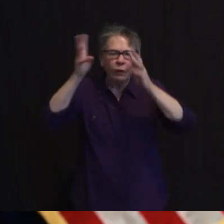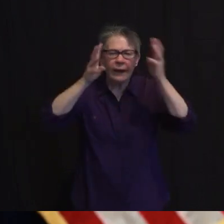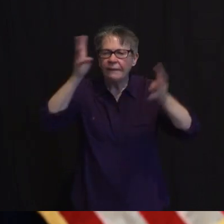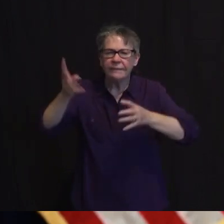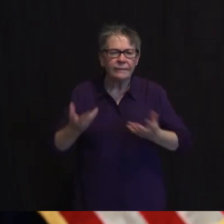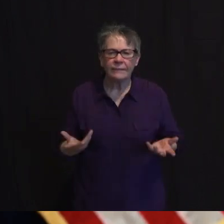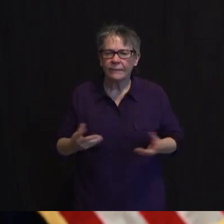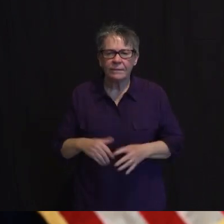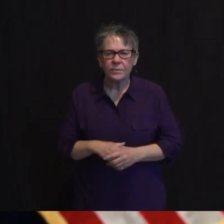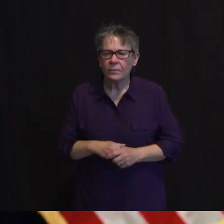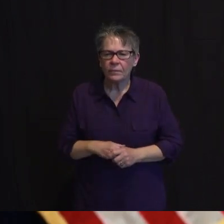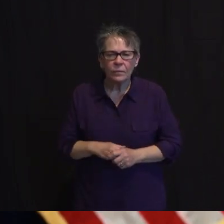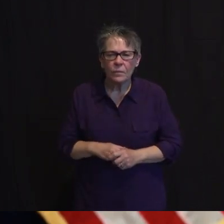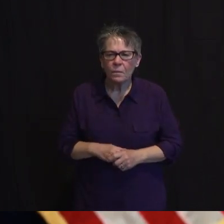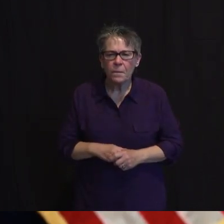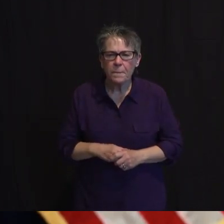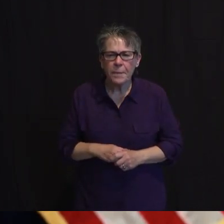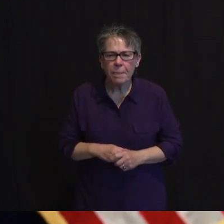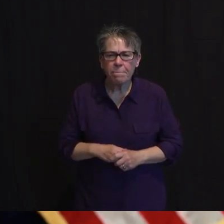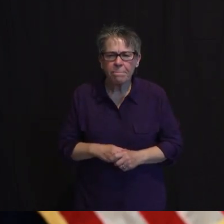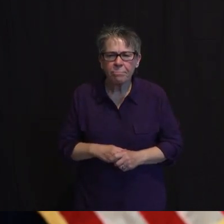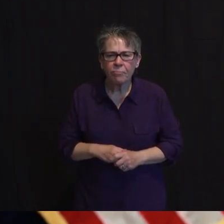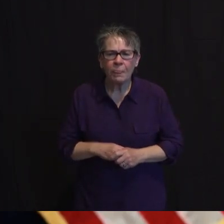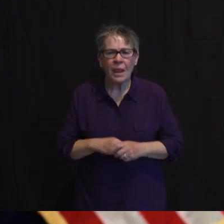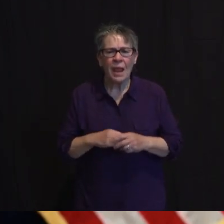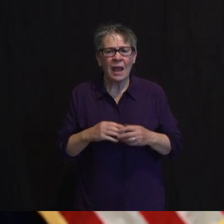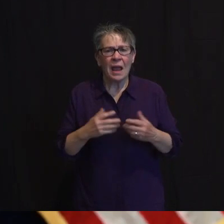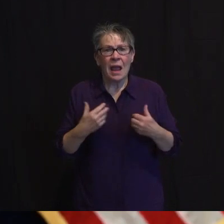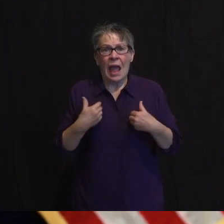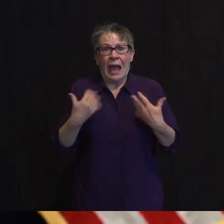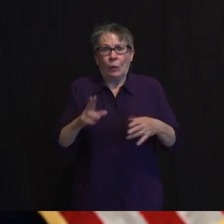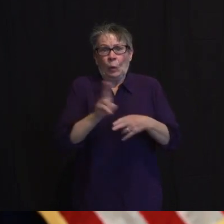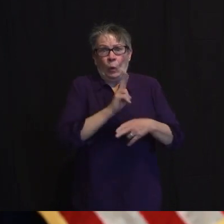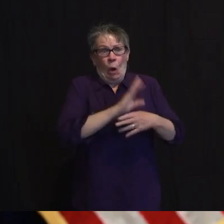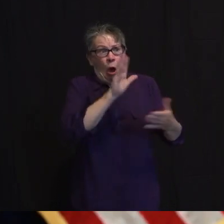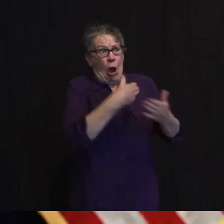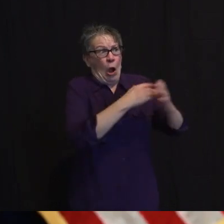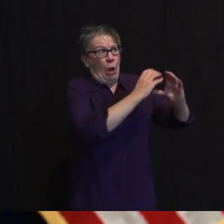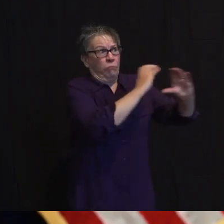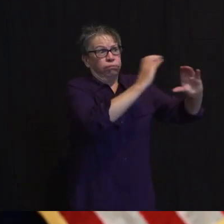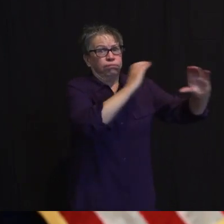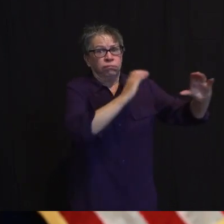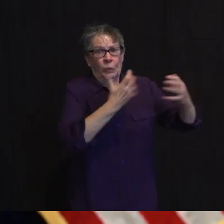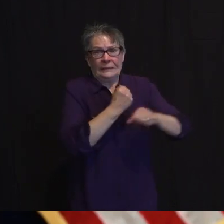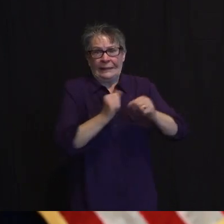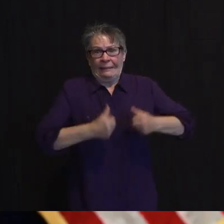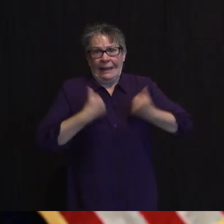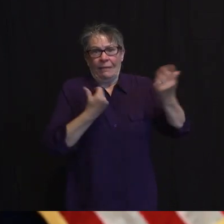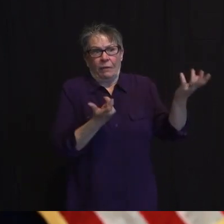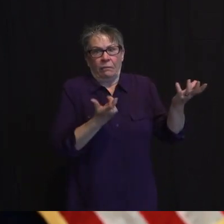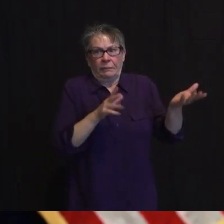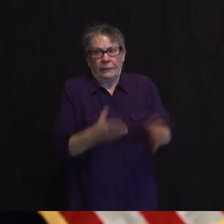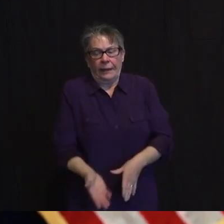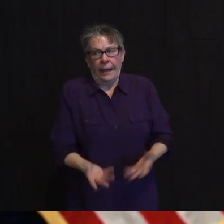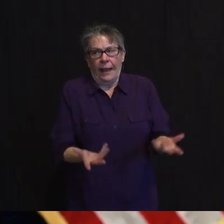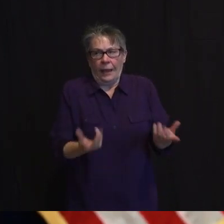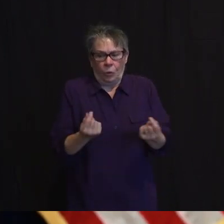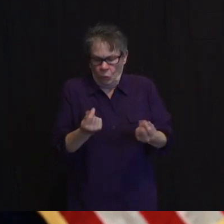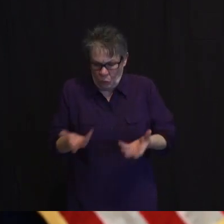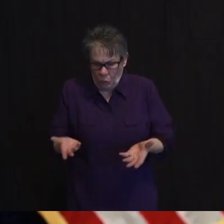directive like that. But we would be remiss in our duties if we did not, again, make sure we're prepared for